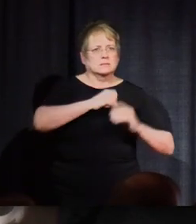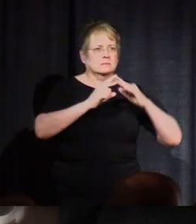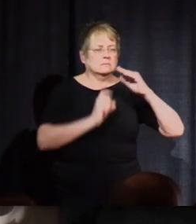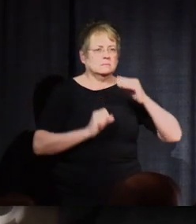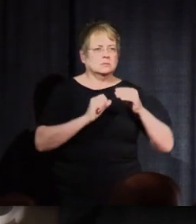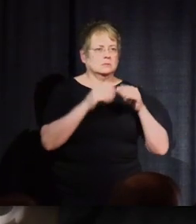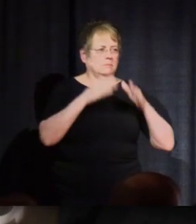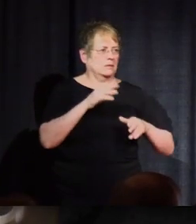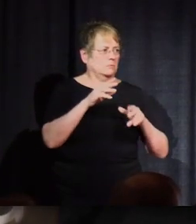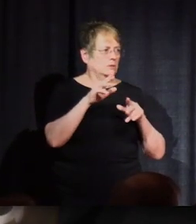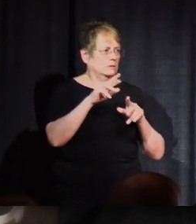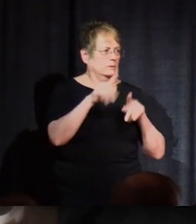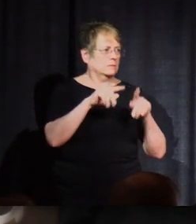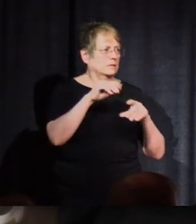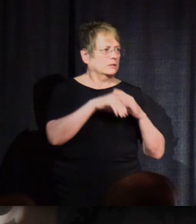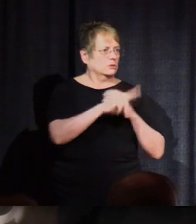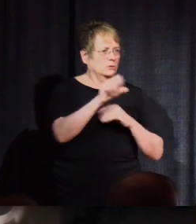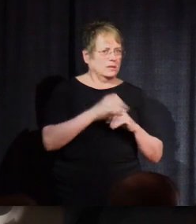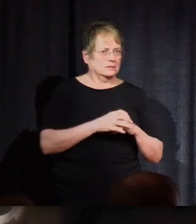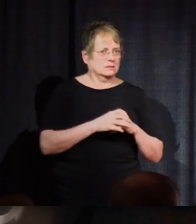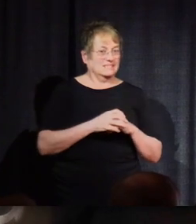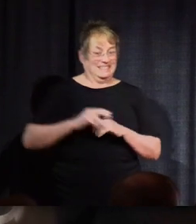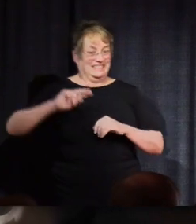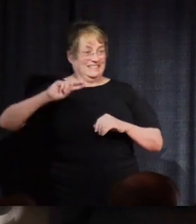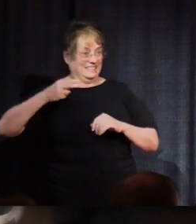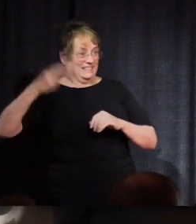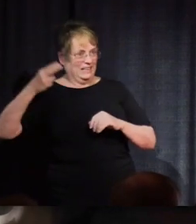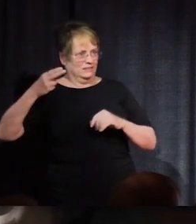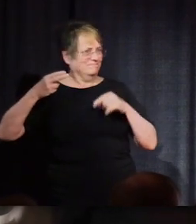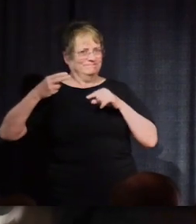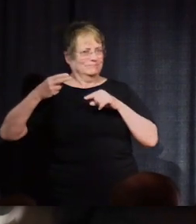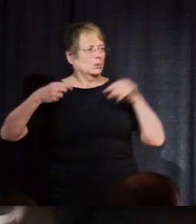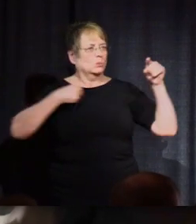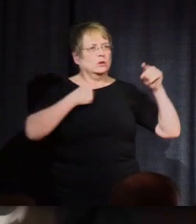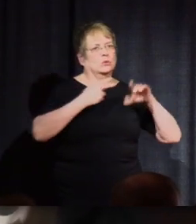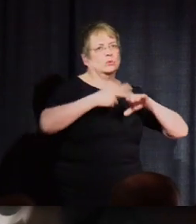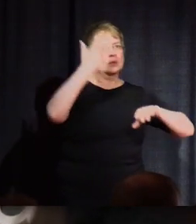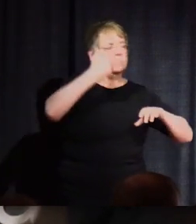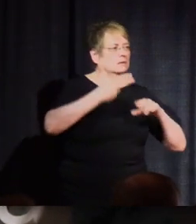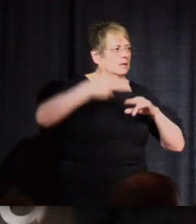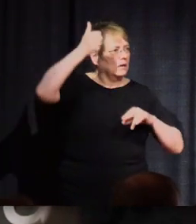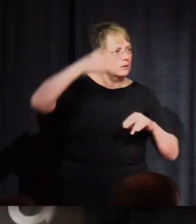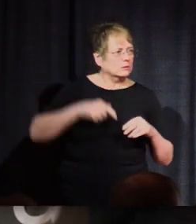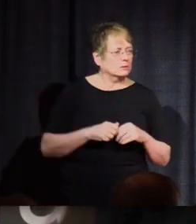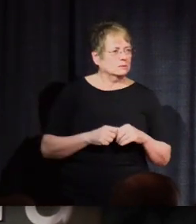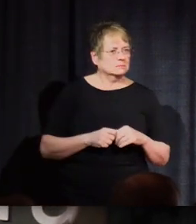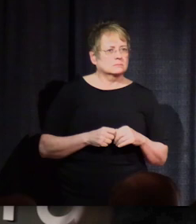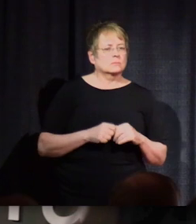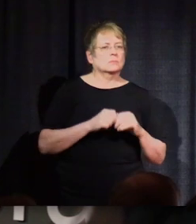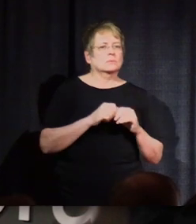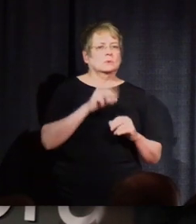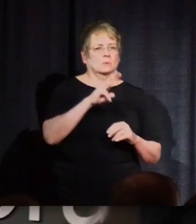times higher than the second highest state the world health organization estimates that